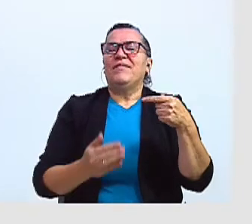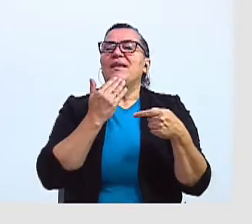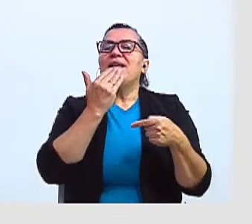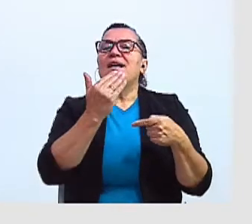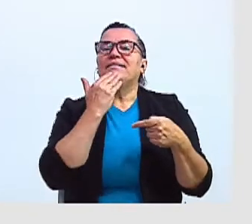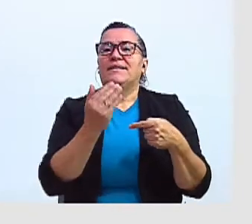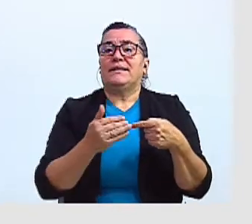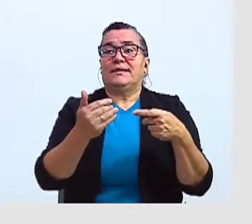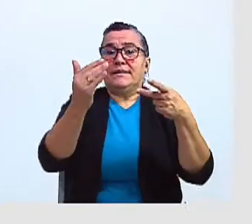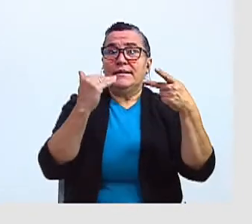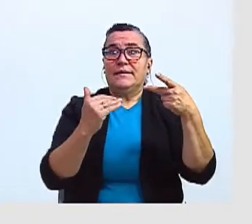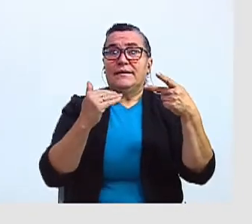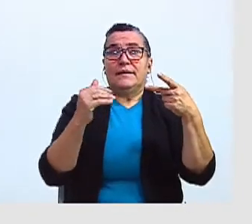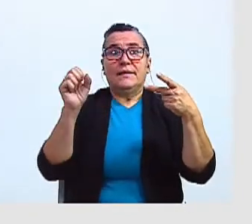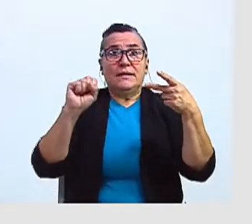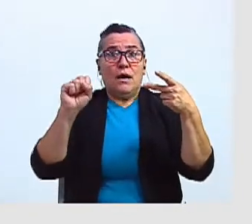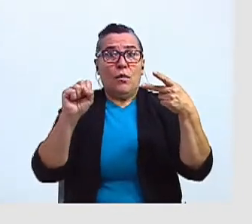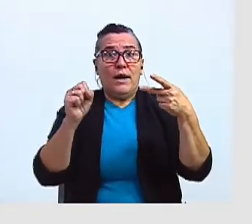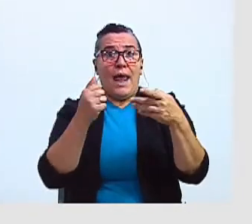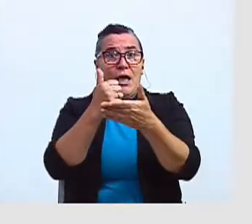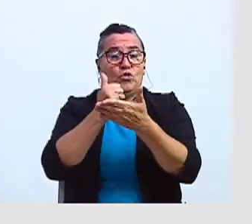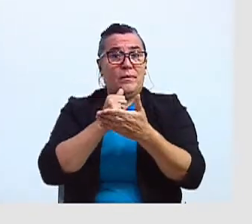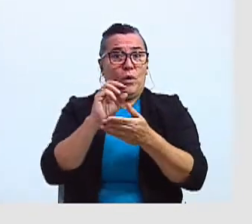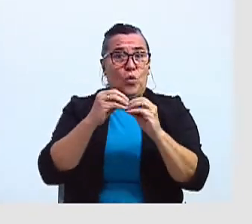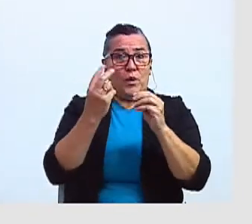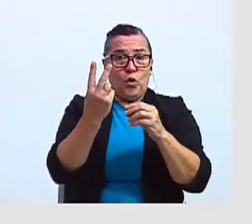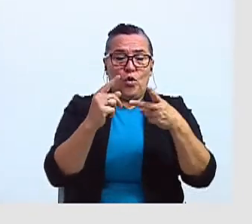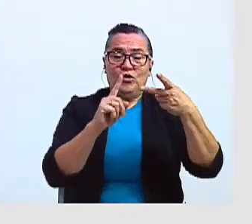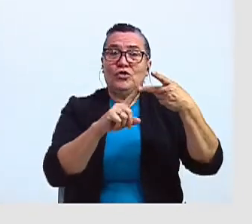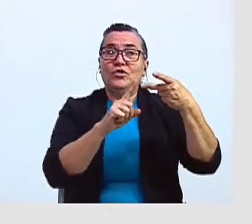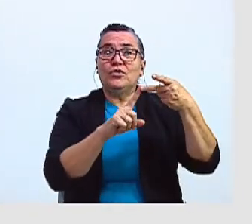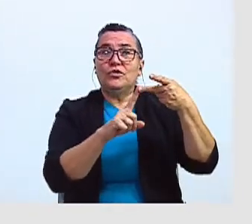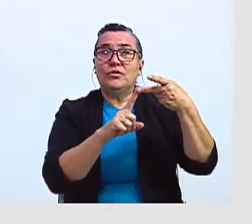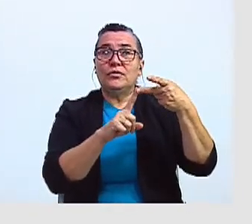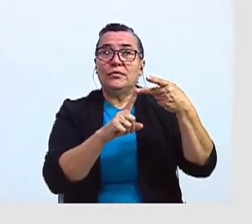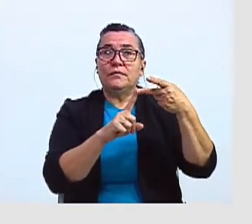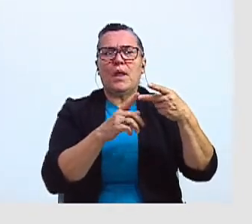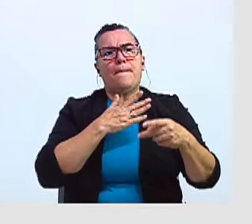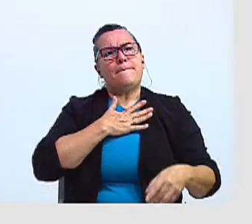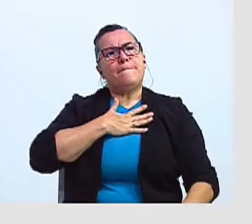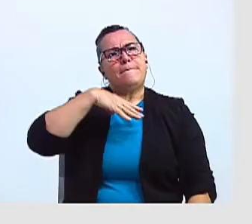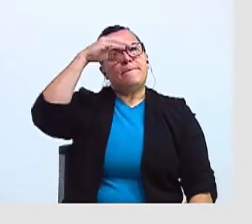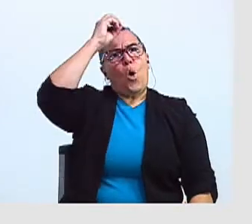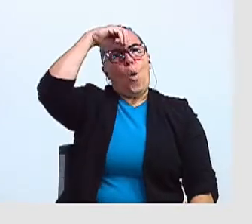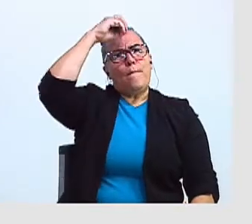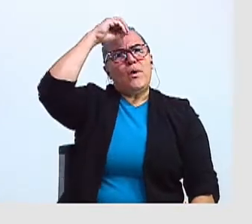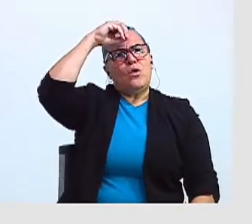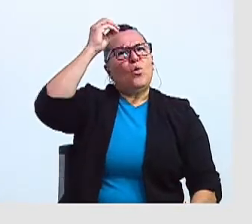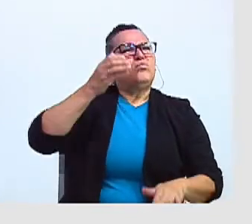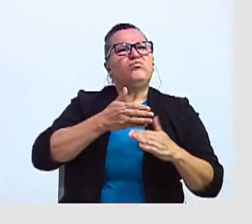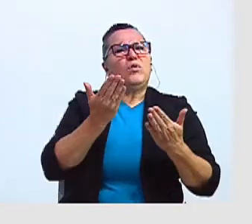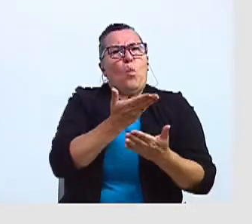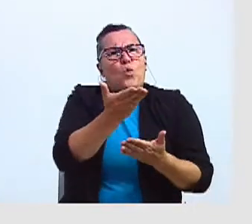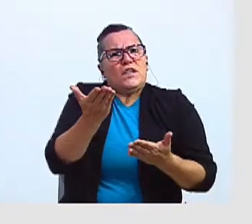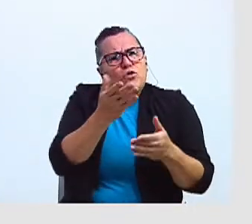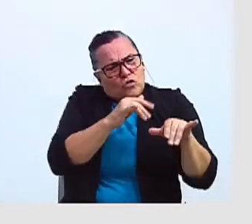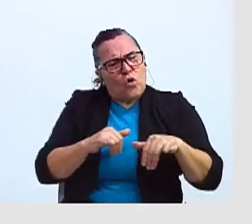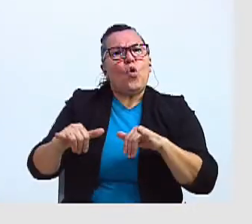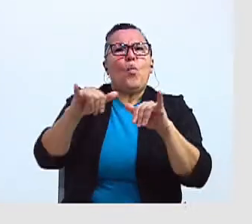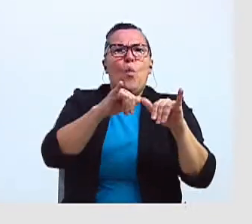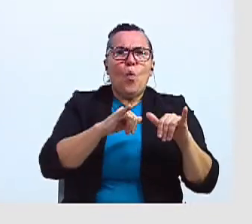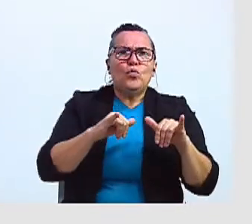you. Saul, can you help me with number 2, please? In my opinion, we have many things in